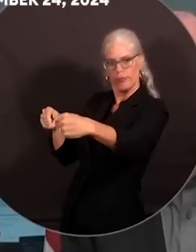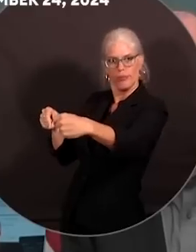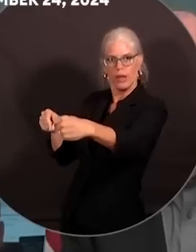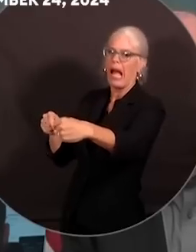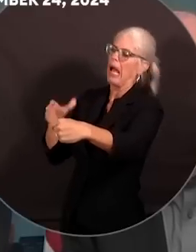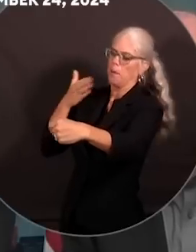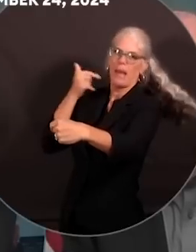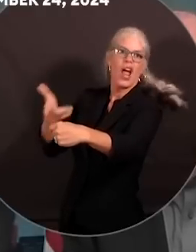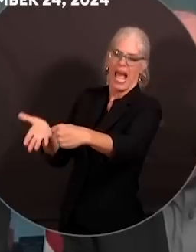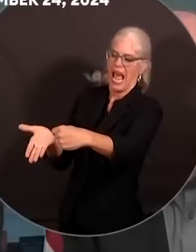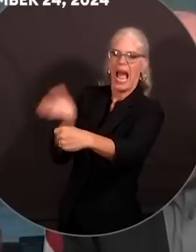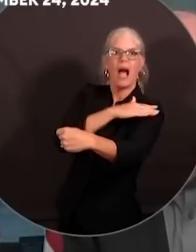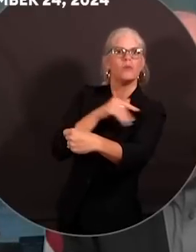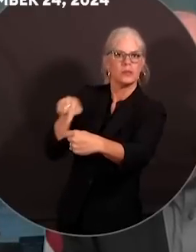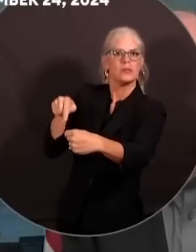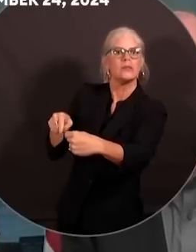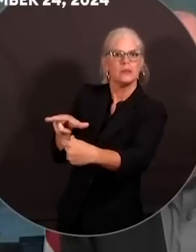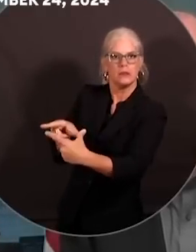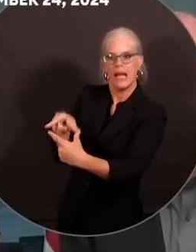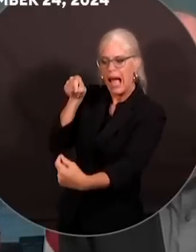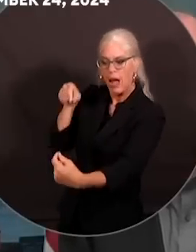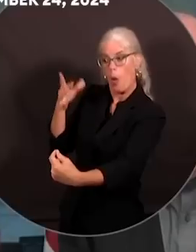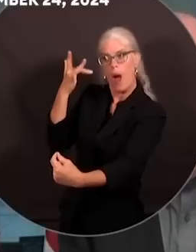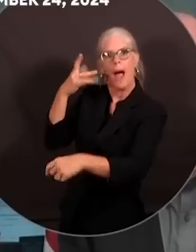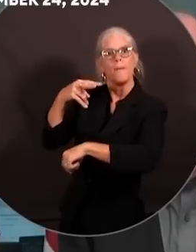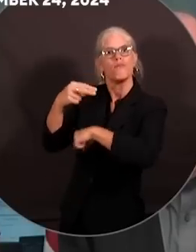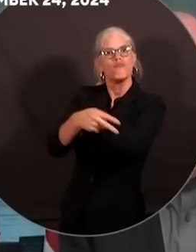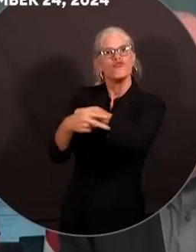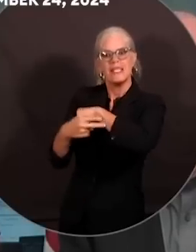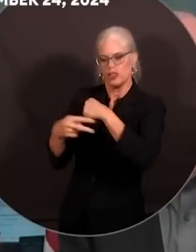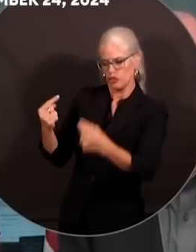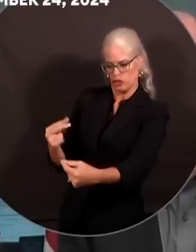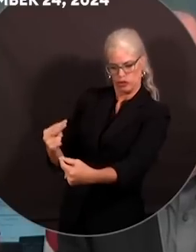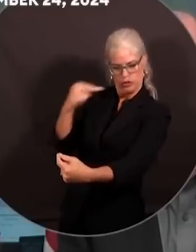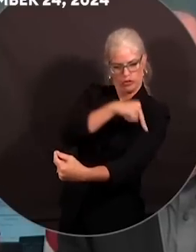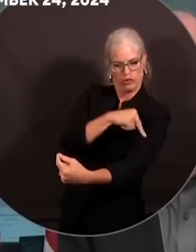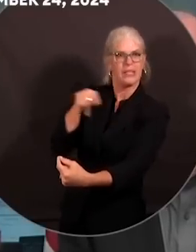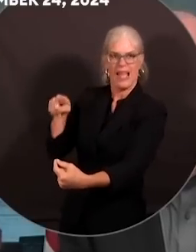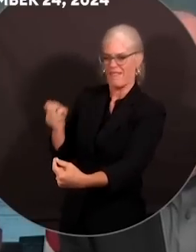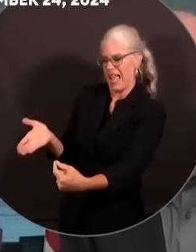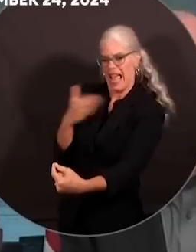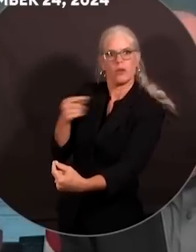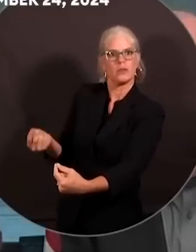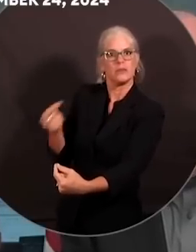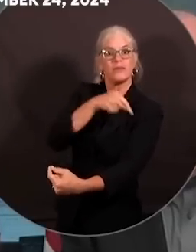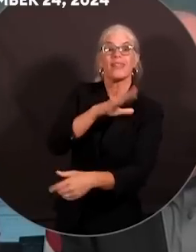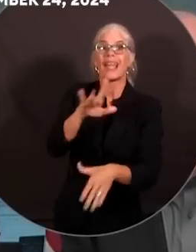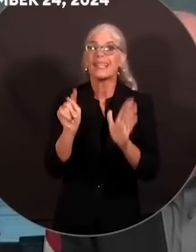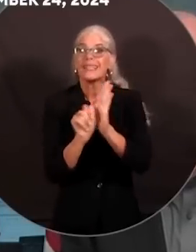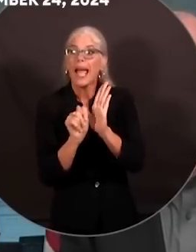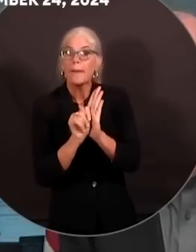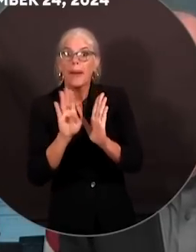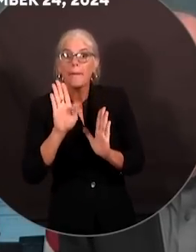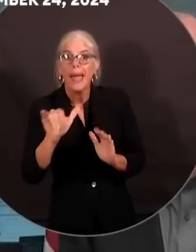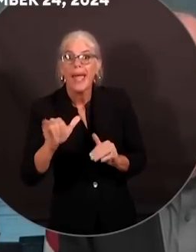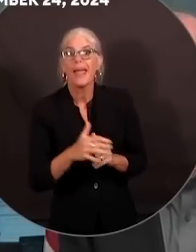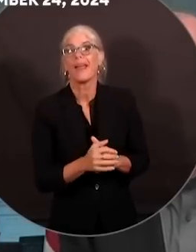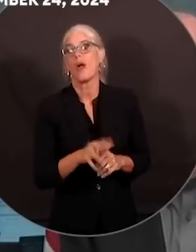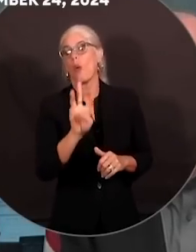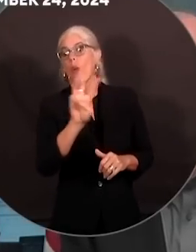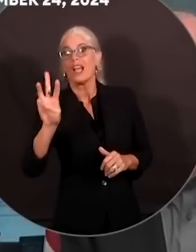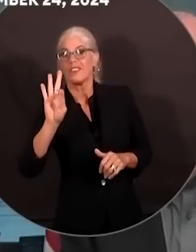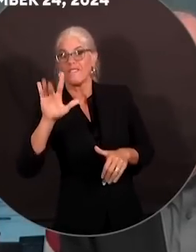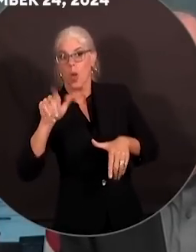So listen to those folks. But I think if you look from the Tampa Bay area all the way up that west coast of Florida, you have